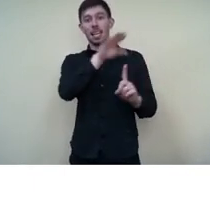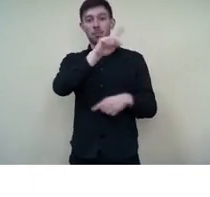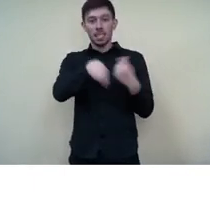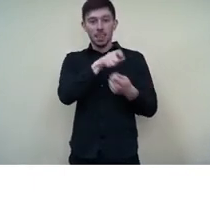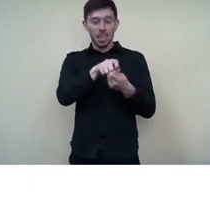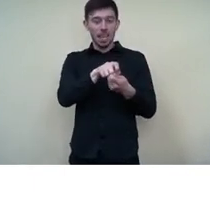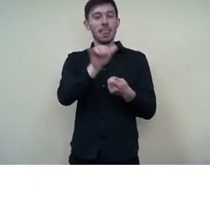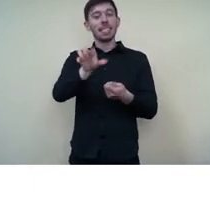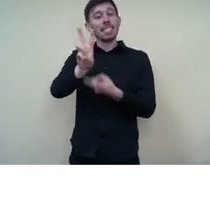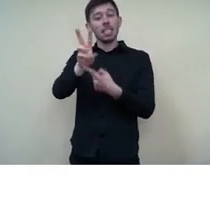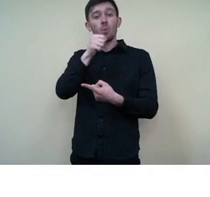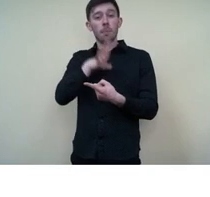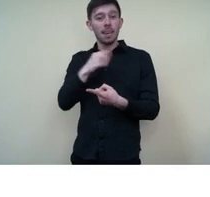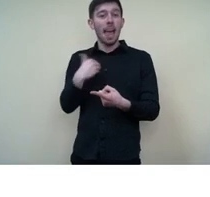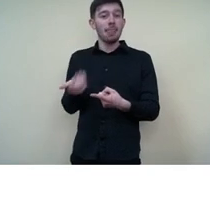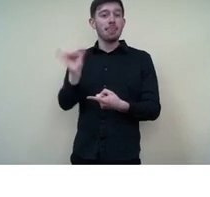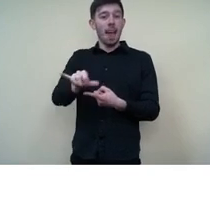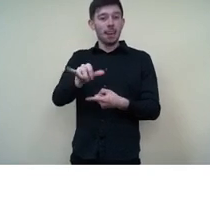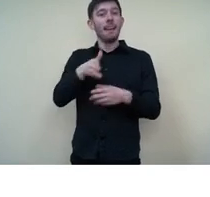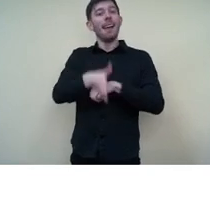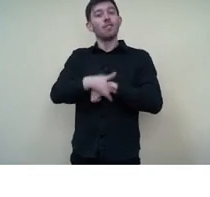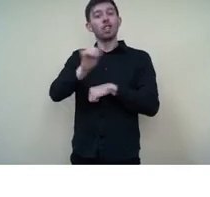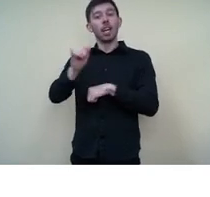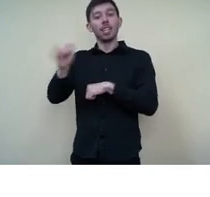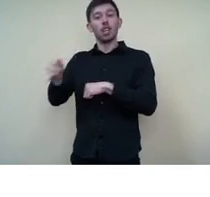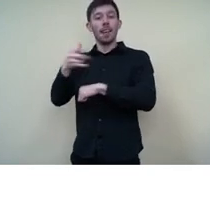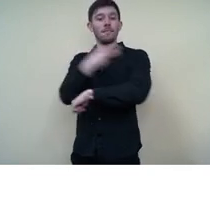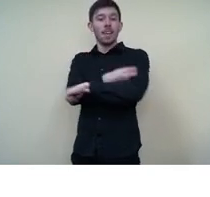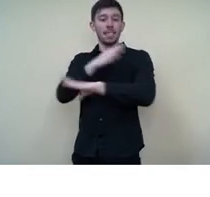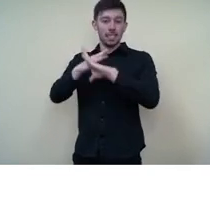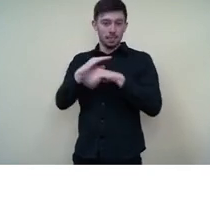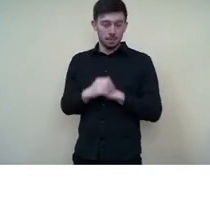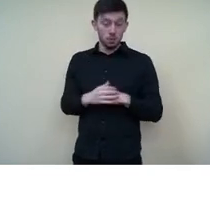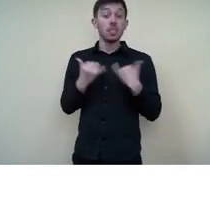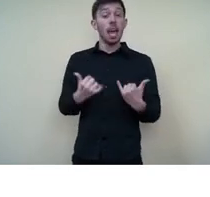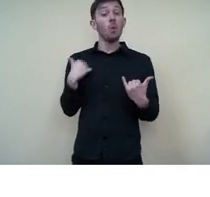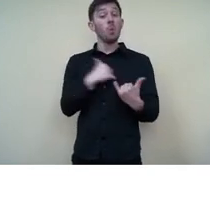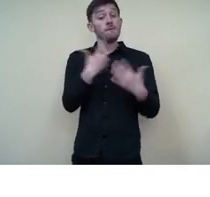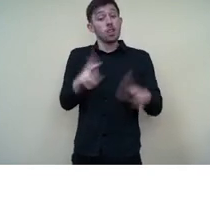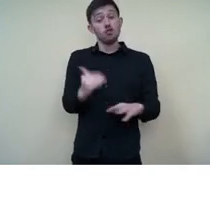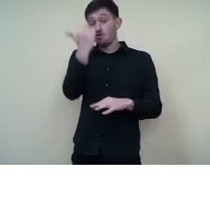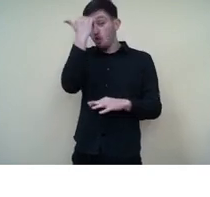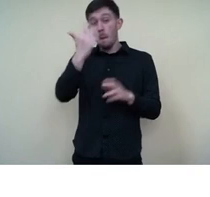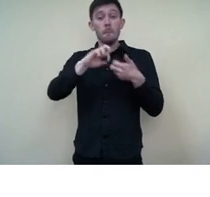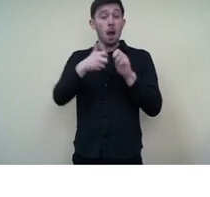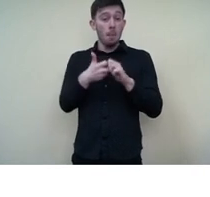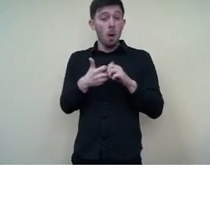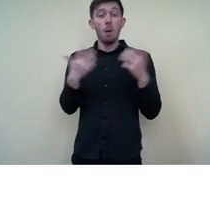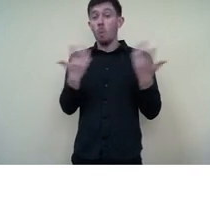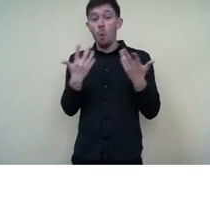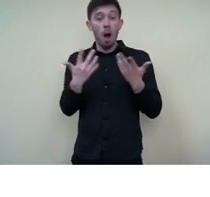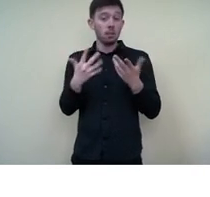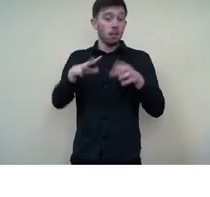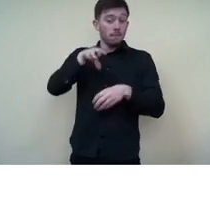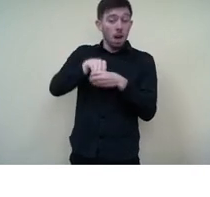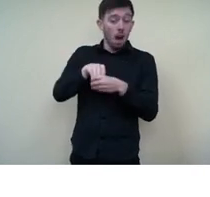specifically these 6 women had after getting the J&J vaccine. So now that we know what the problem is, what the pathology is, let's go